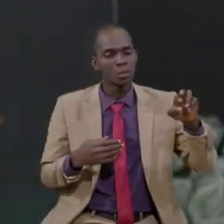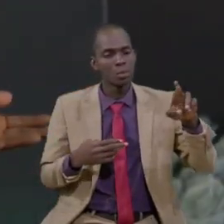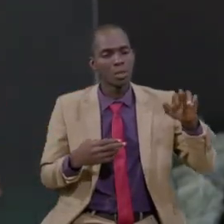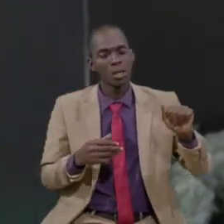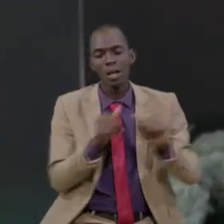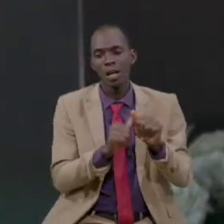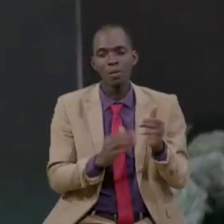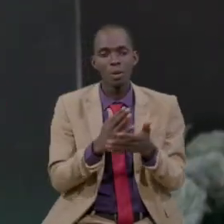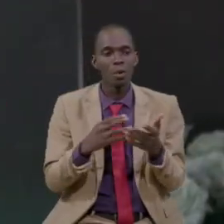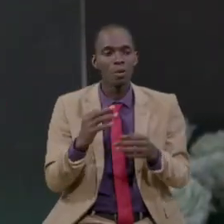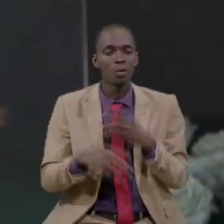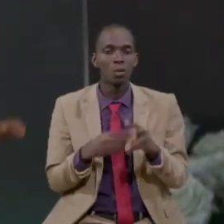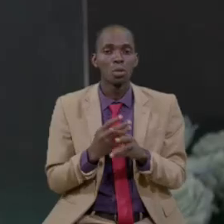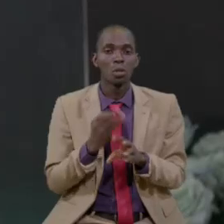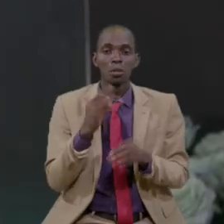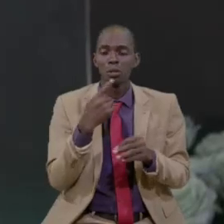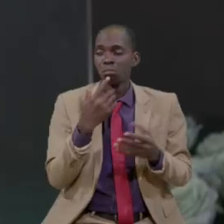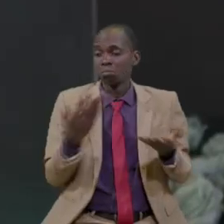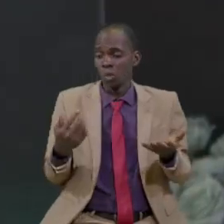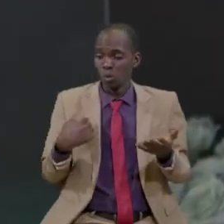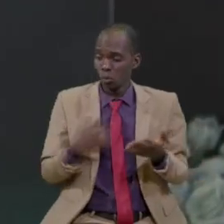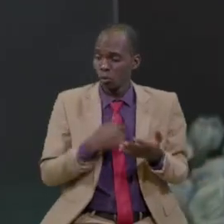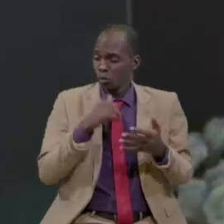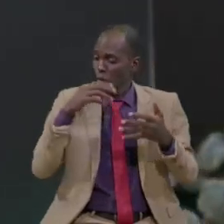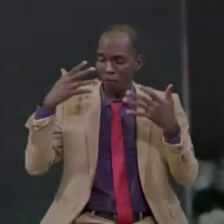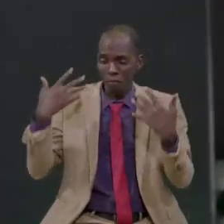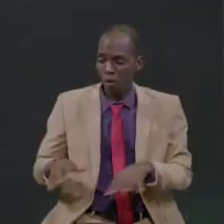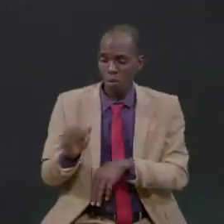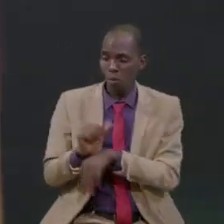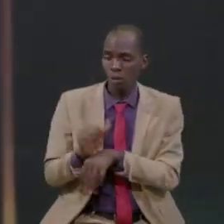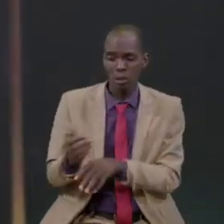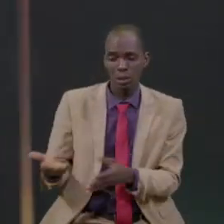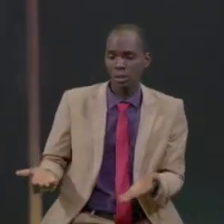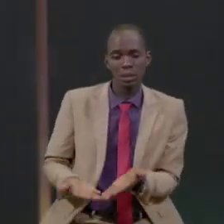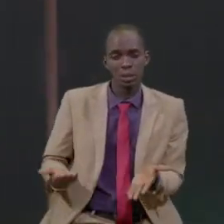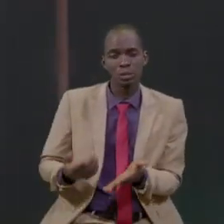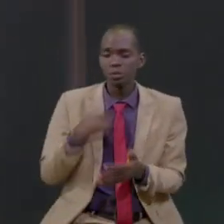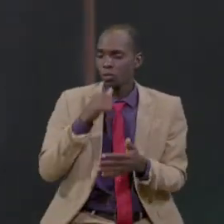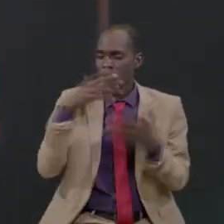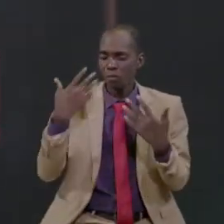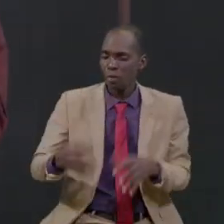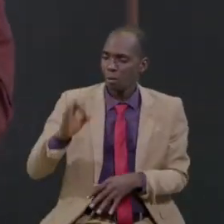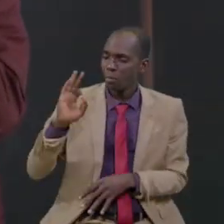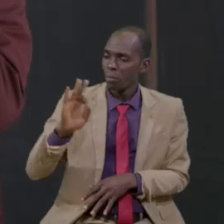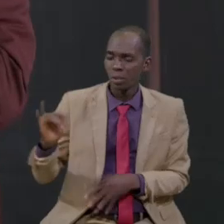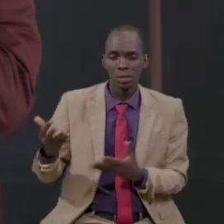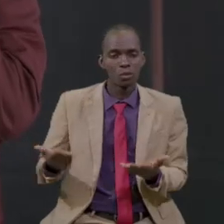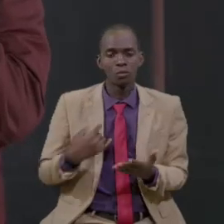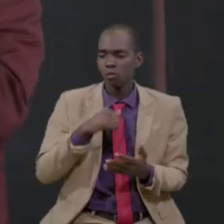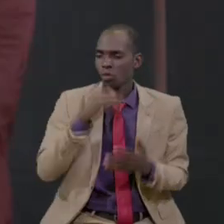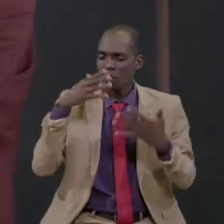finished walking here, we've not finished evangelizing here, we've not finished telling everybody here